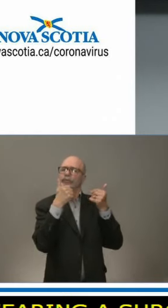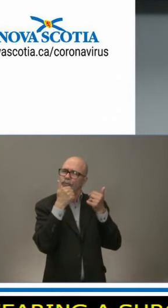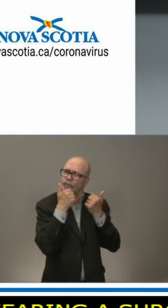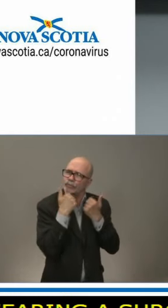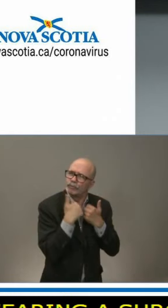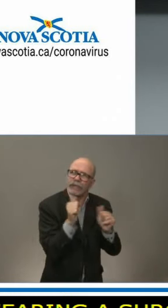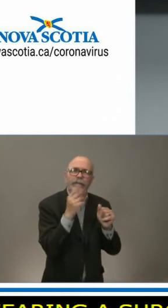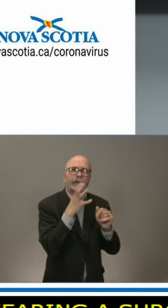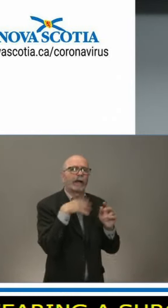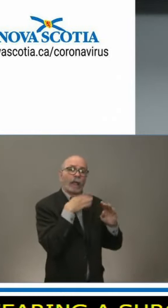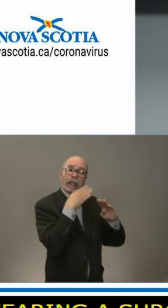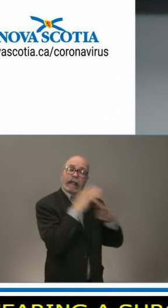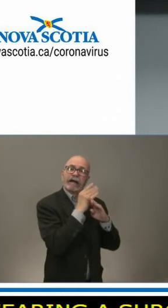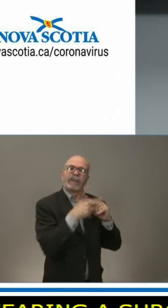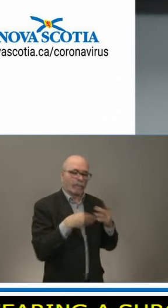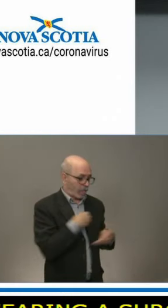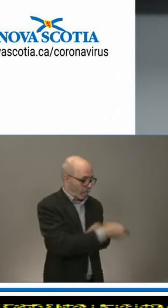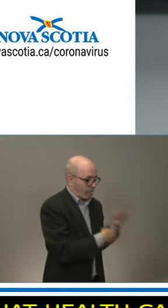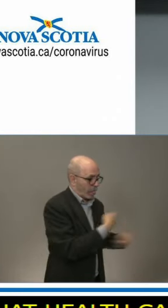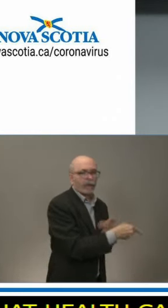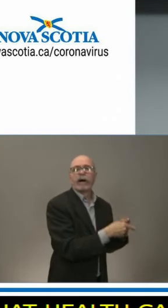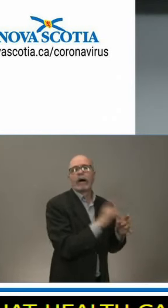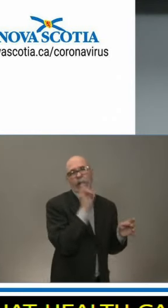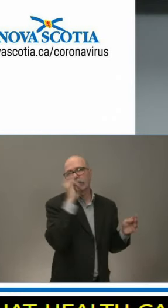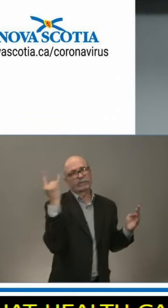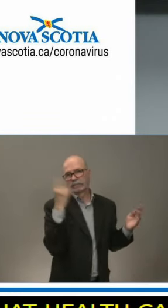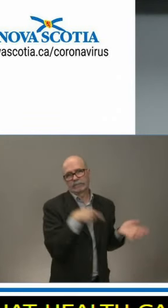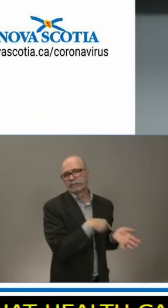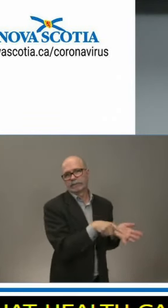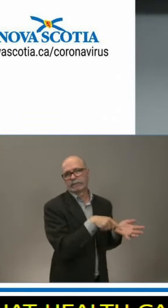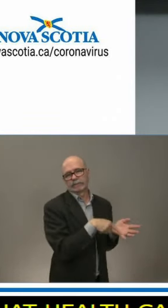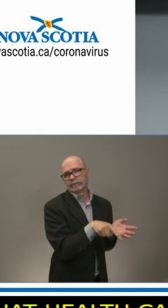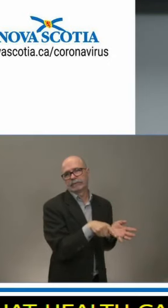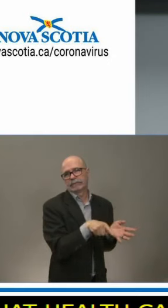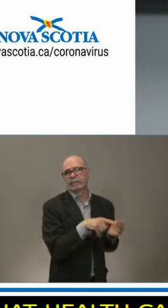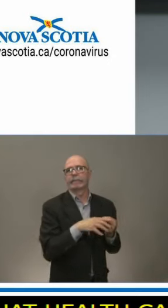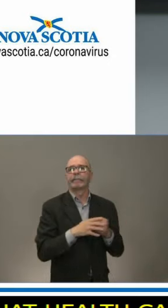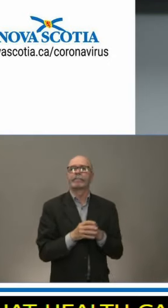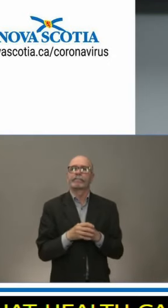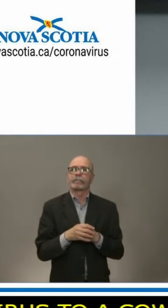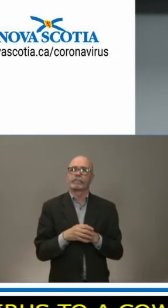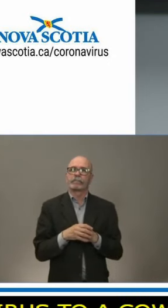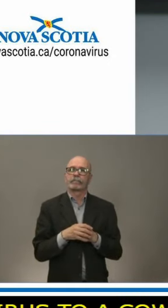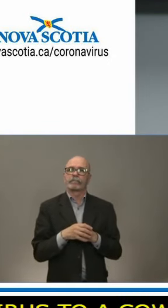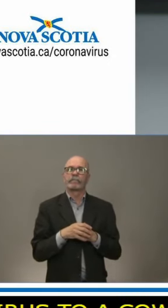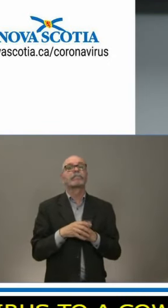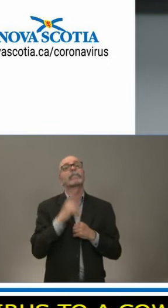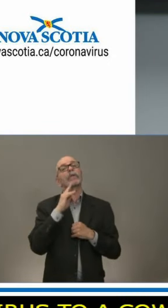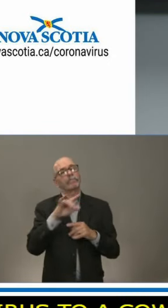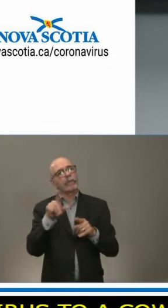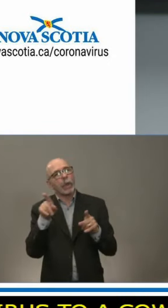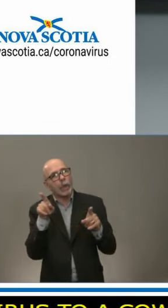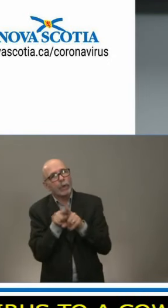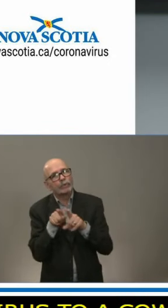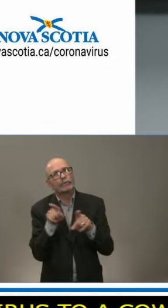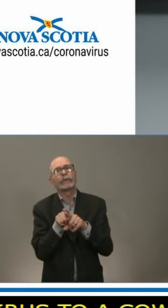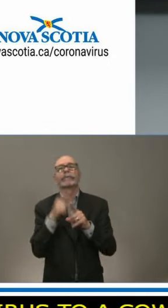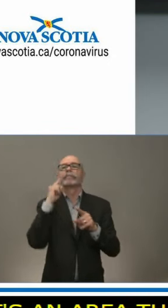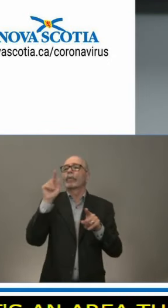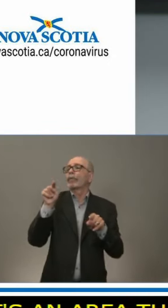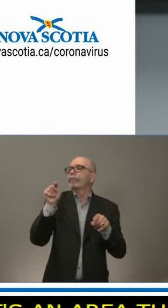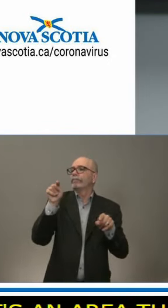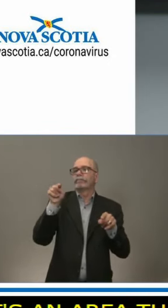patient. It's an area that we're actively looking at within the continuing care sector, as well as our community providers such as